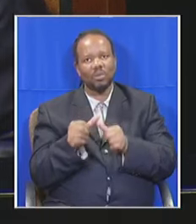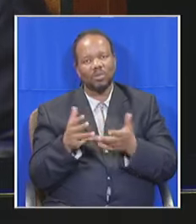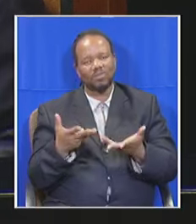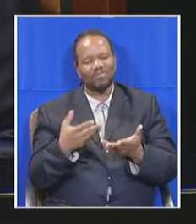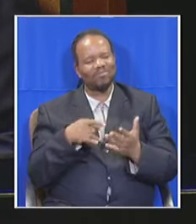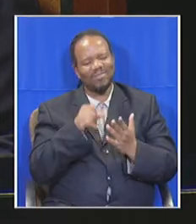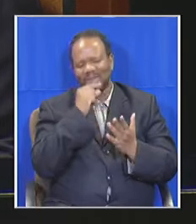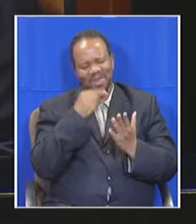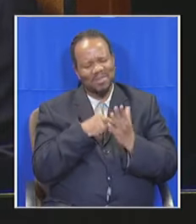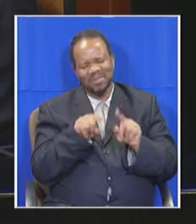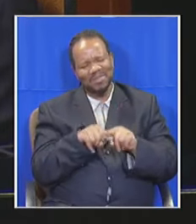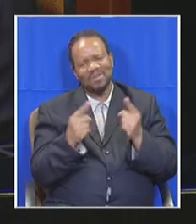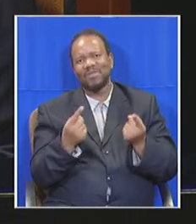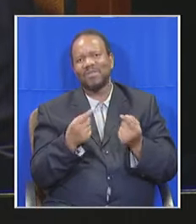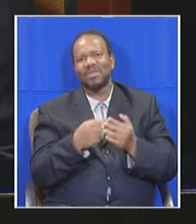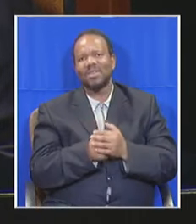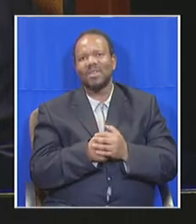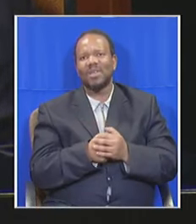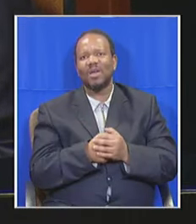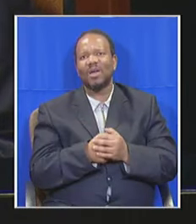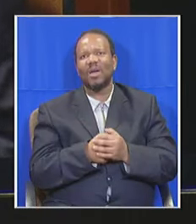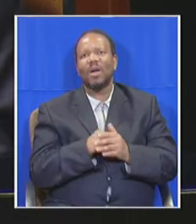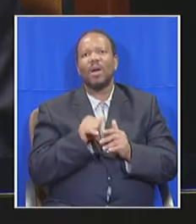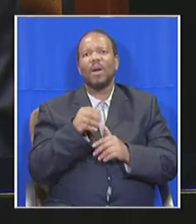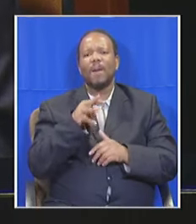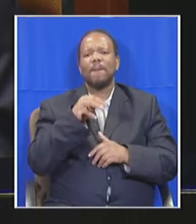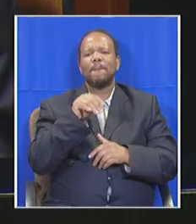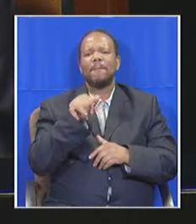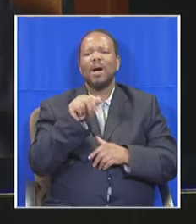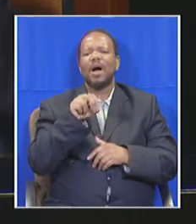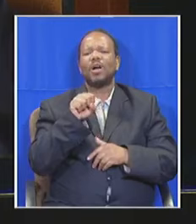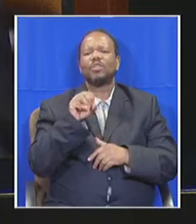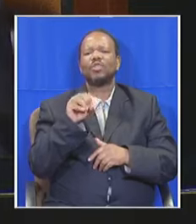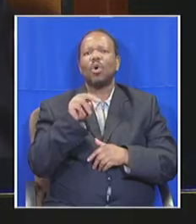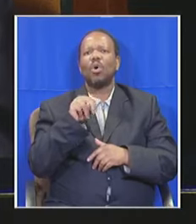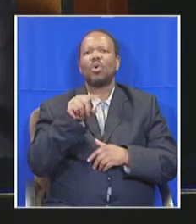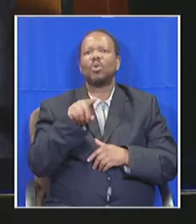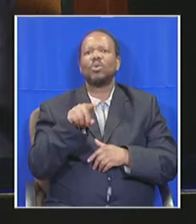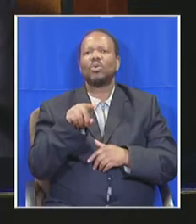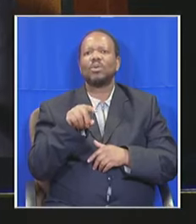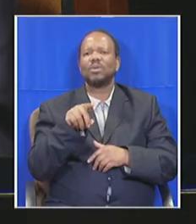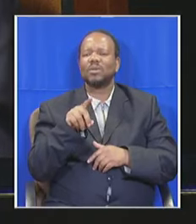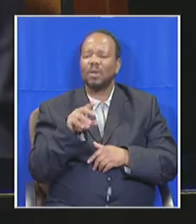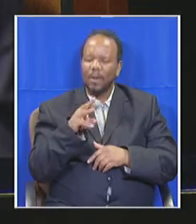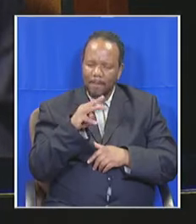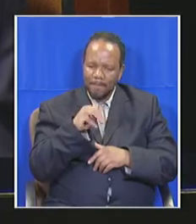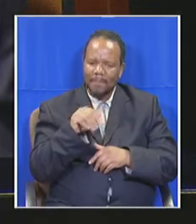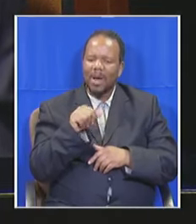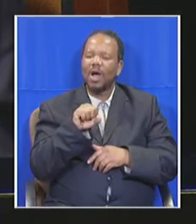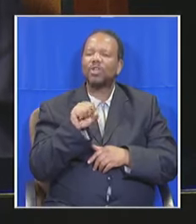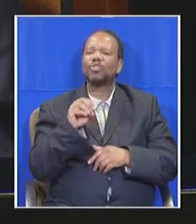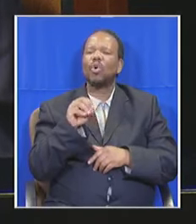Honorable members, no, I know Honorable Masondo. What I have in my notes is Honorable Mteto, and I don't see him here. So